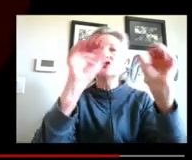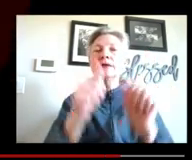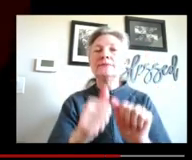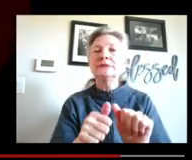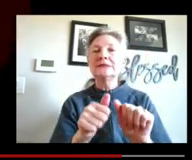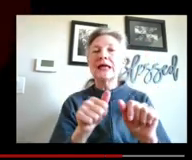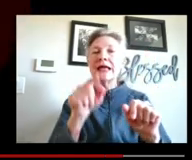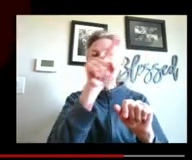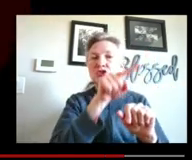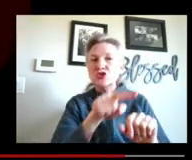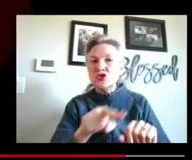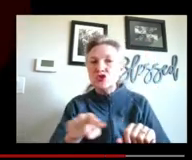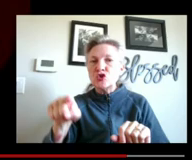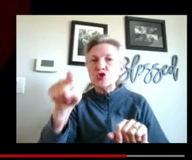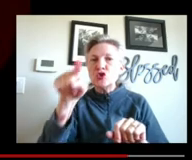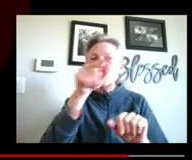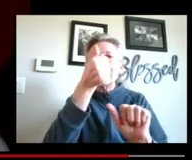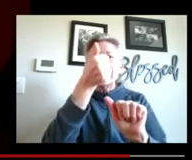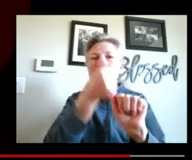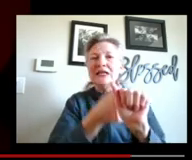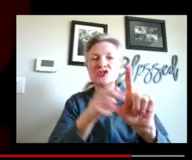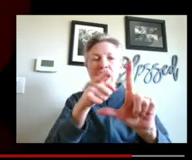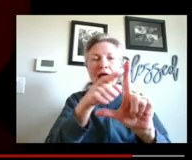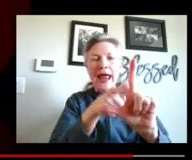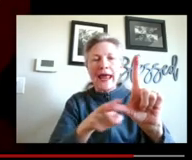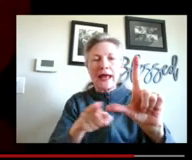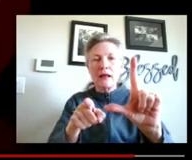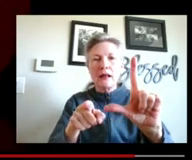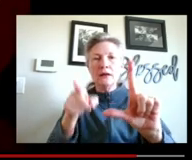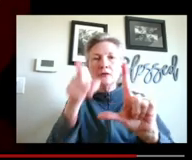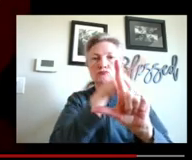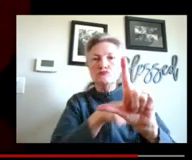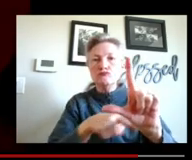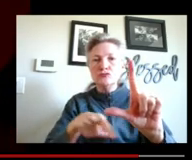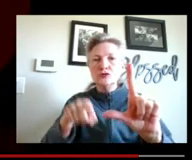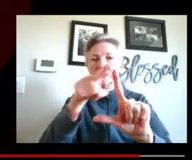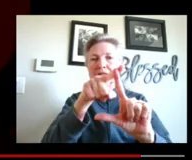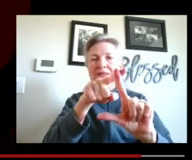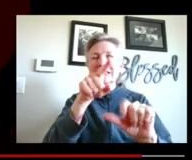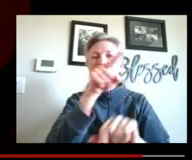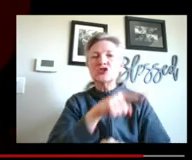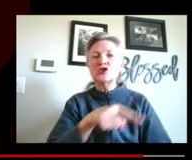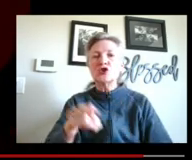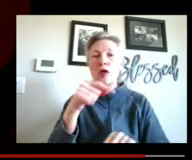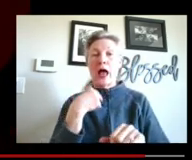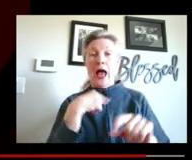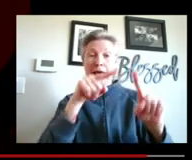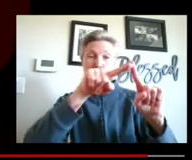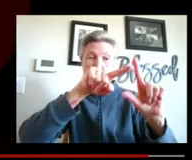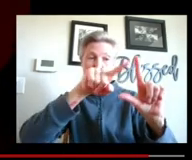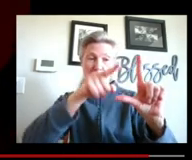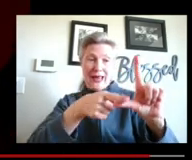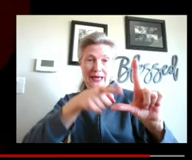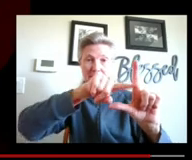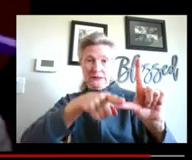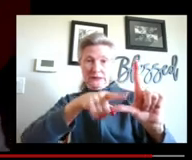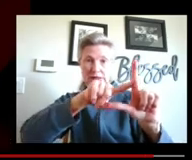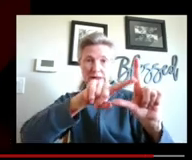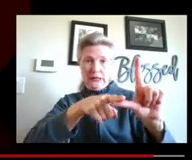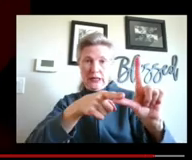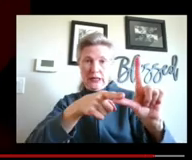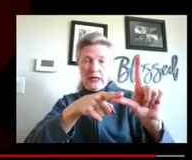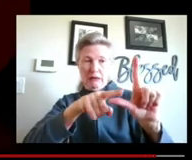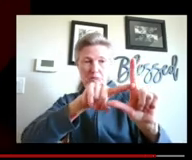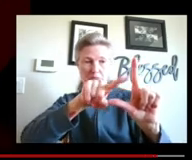I like to draw where they meet, just so I know, then you can draw your lines. So 1 angle,